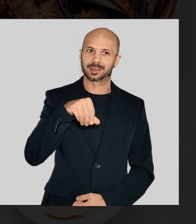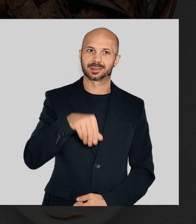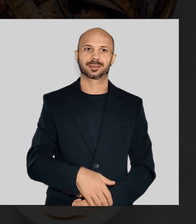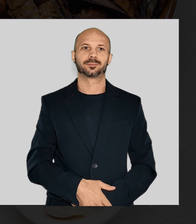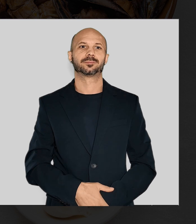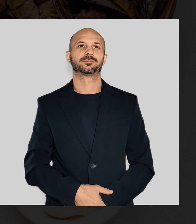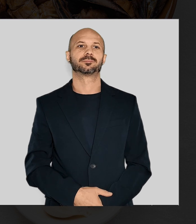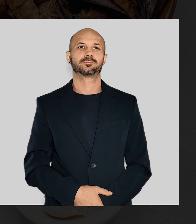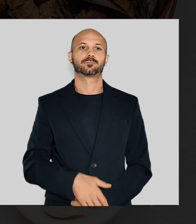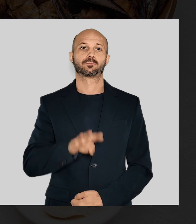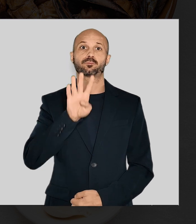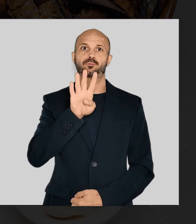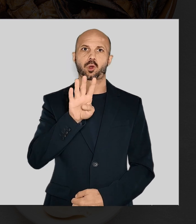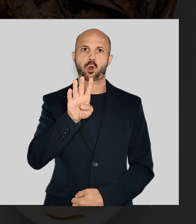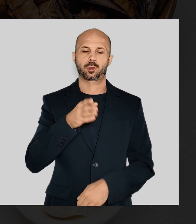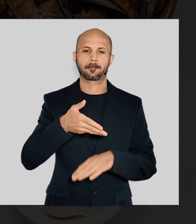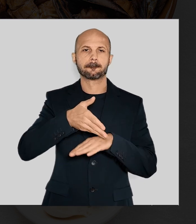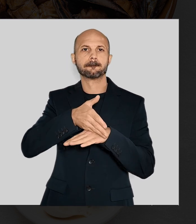4 slices of bread.